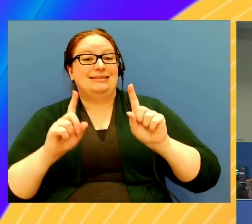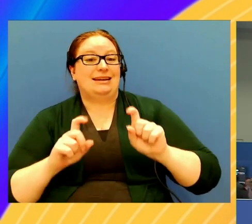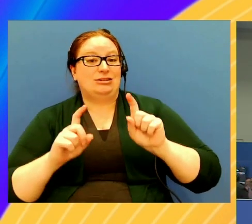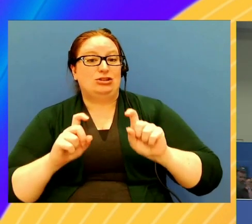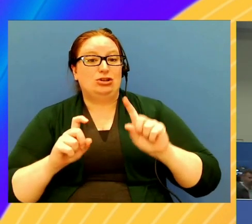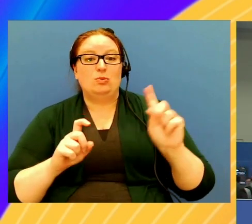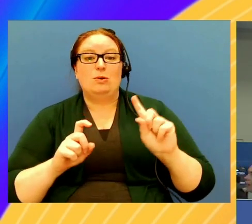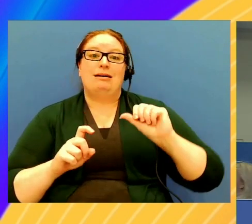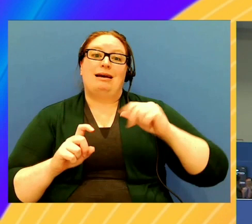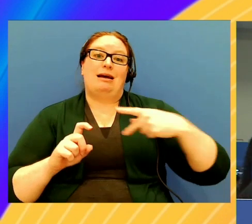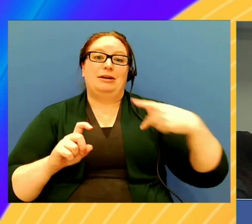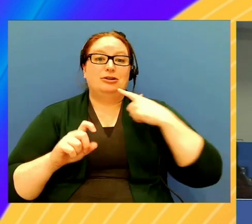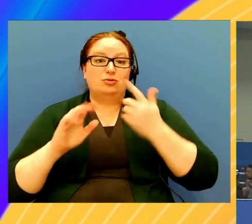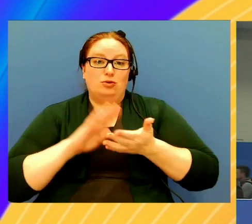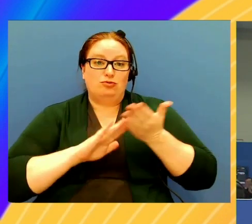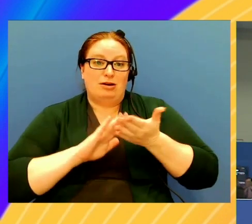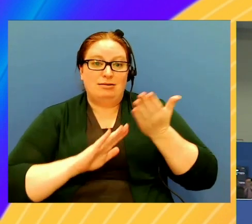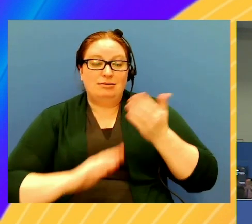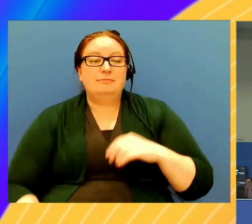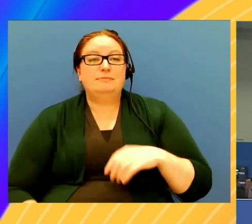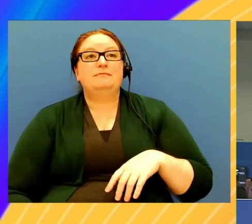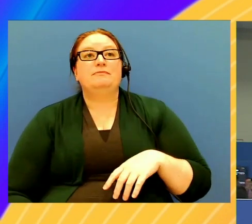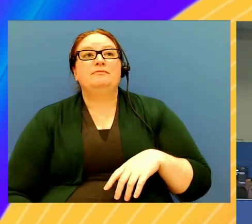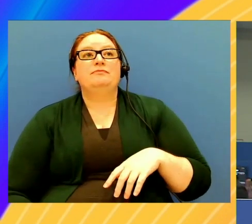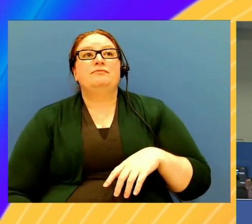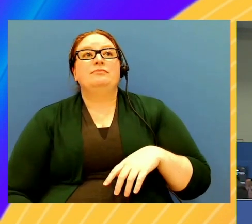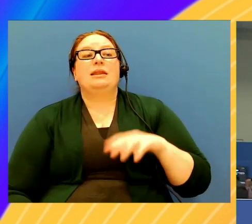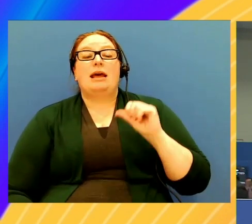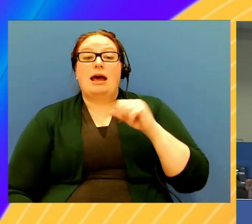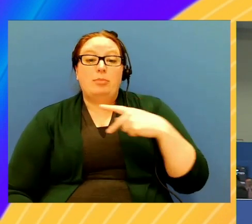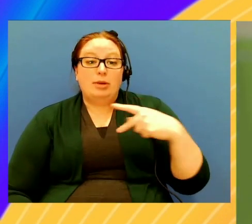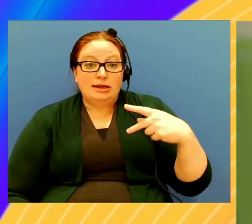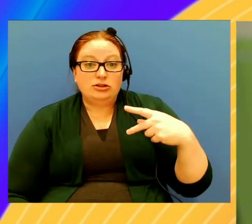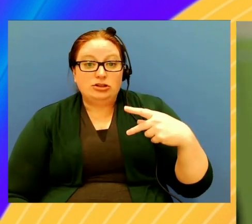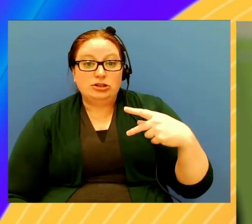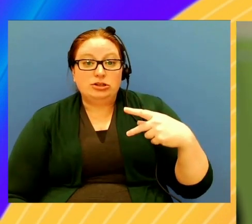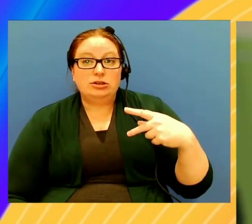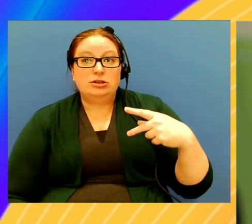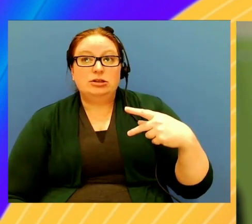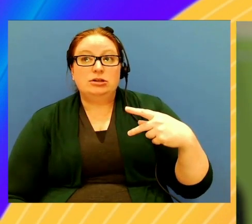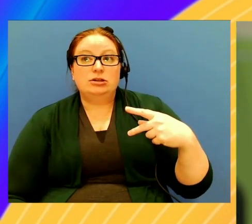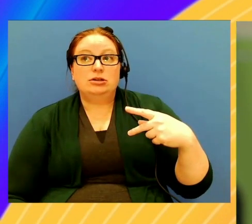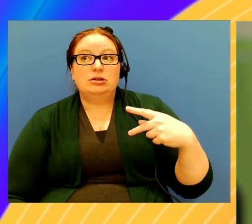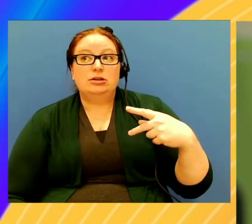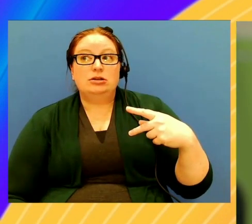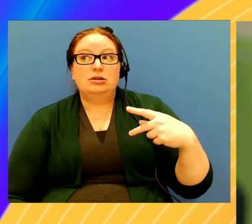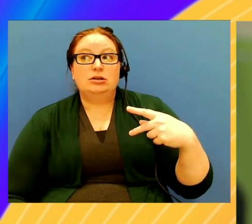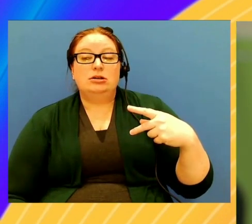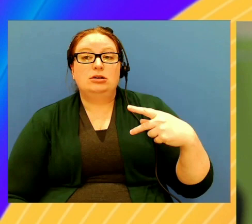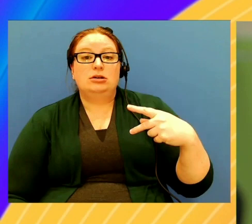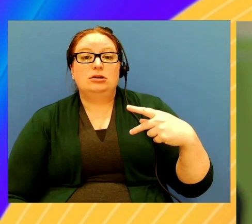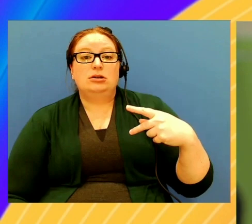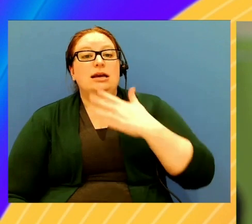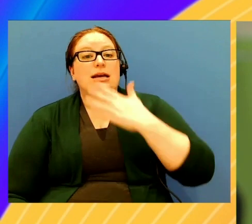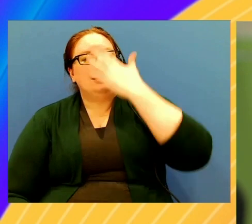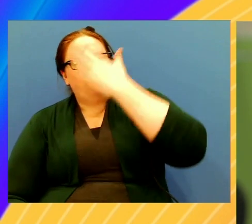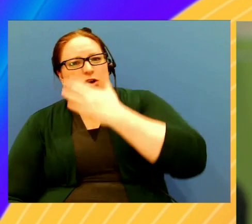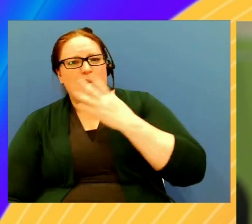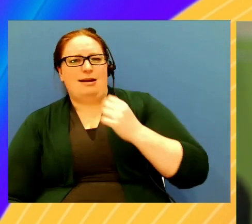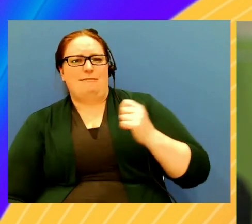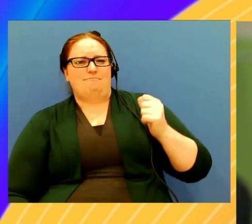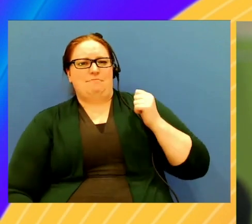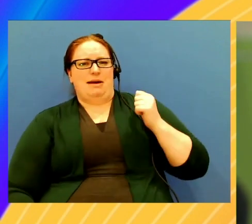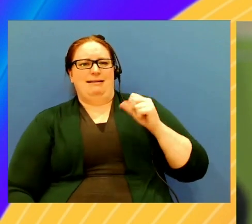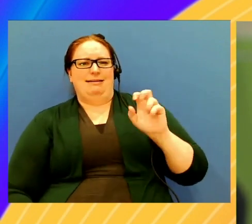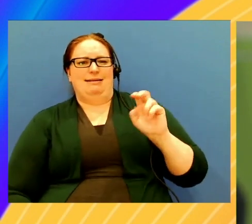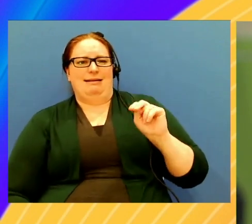And the application I have is a front-end, back-end application. So basically,